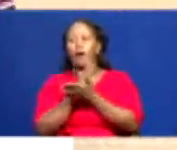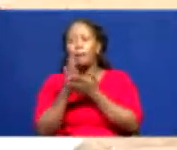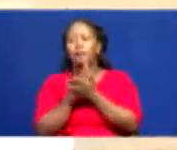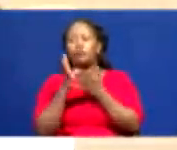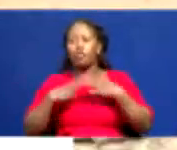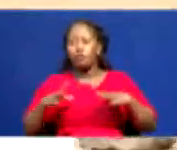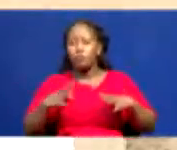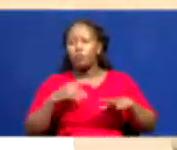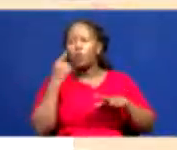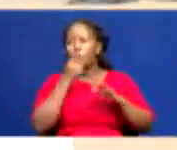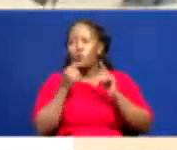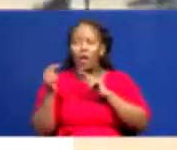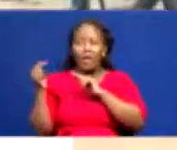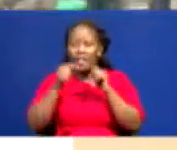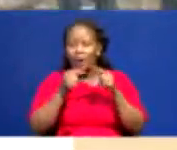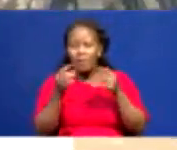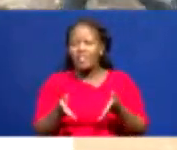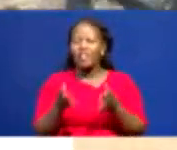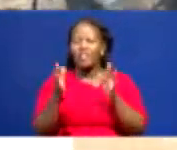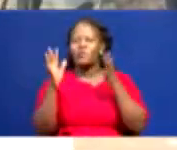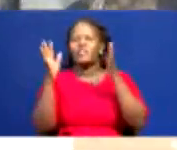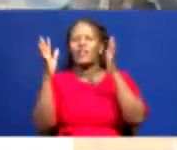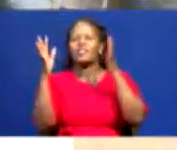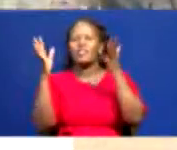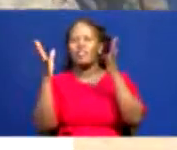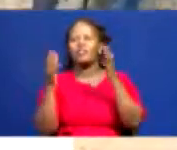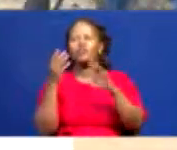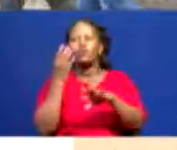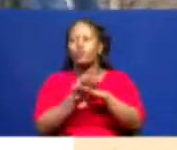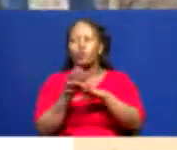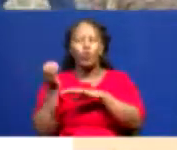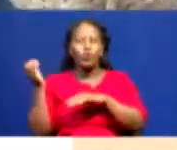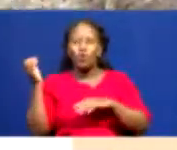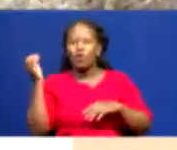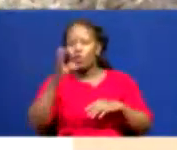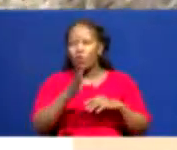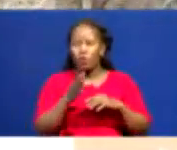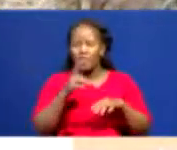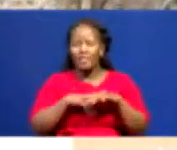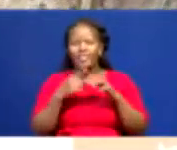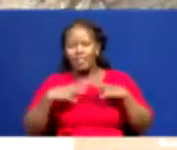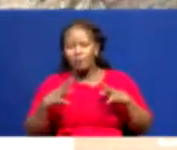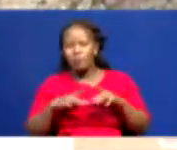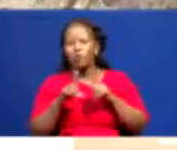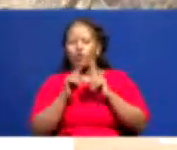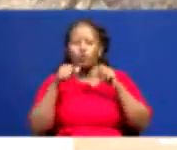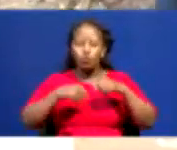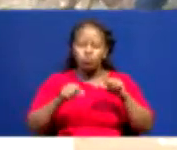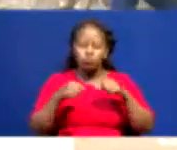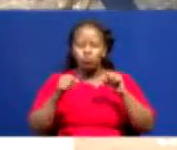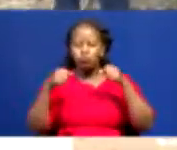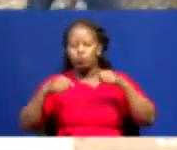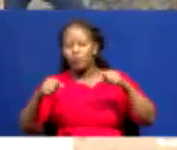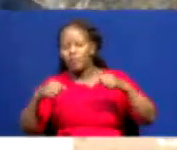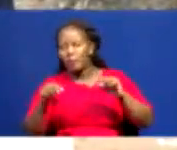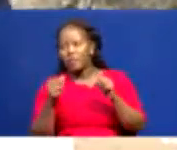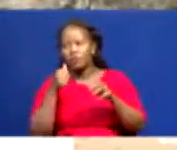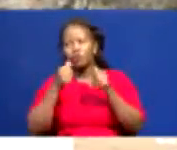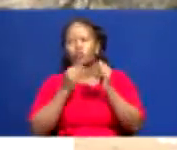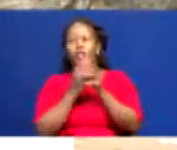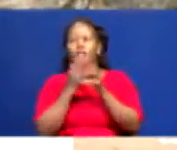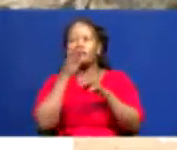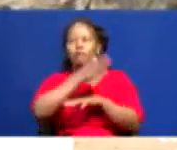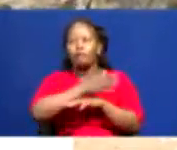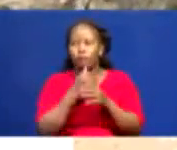are coming here to cheer and even cheering each other, to throw stones at passers-by, and even Buddha's crossing, going to